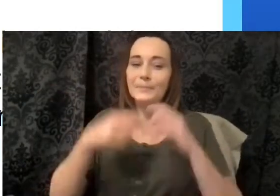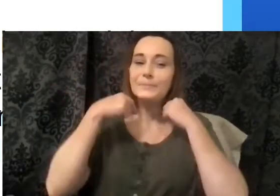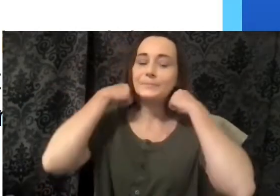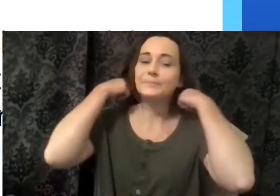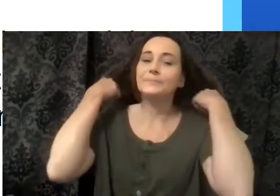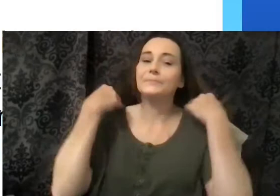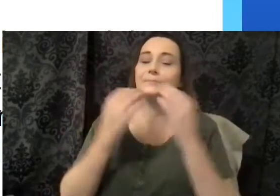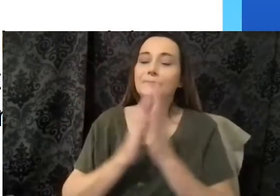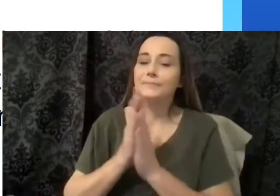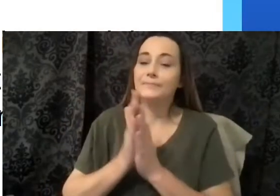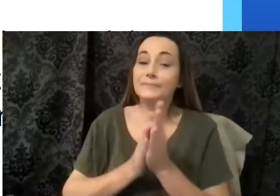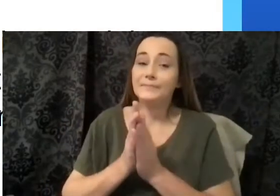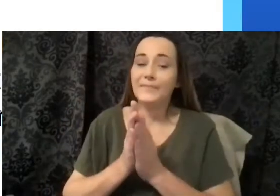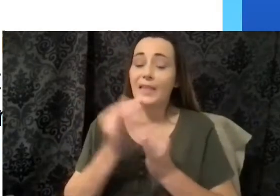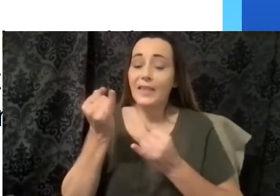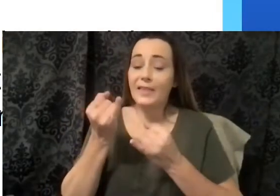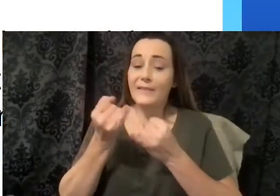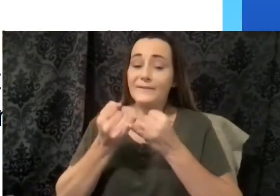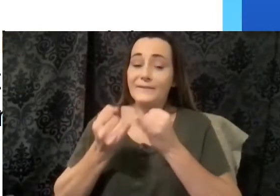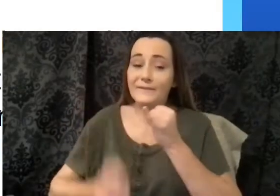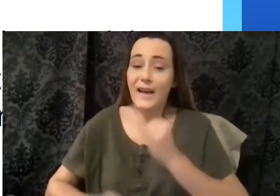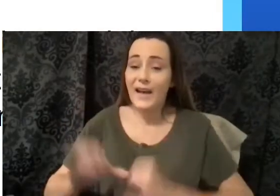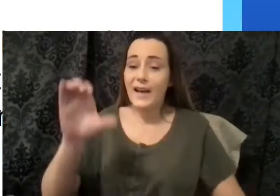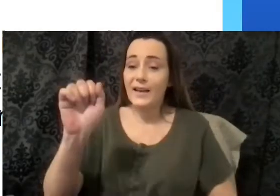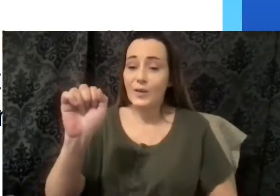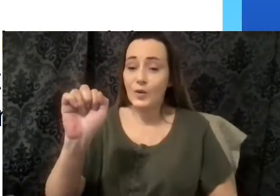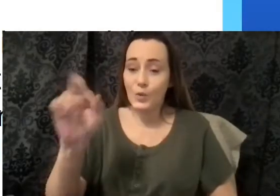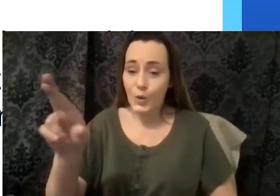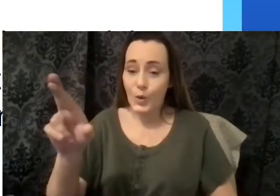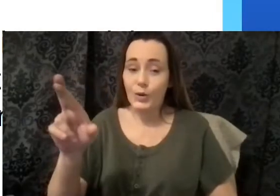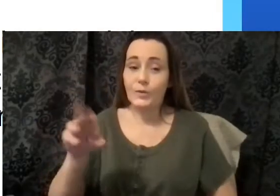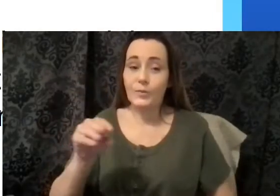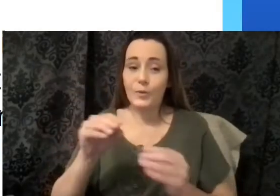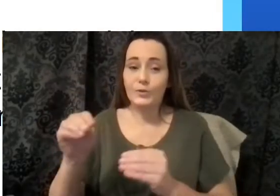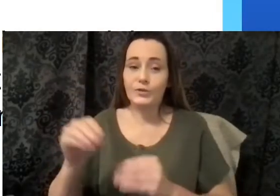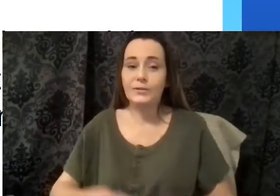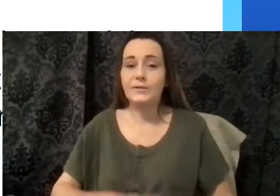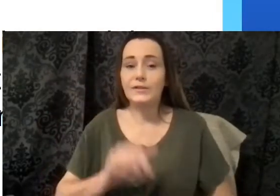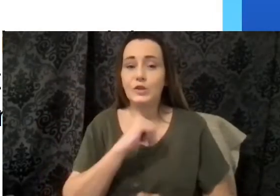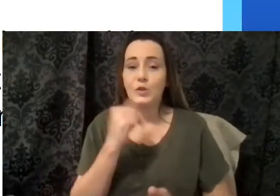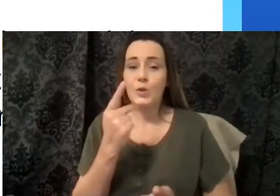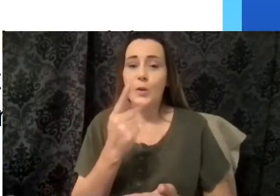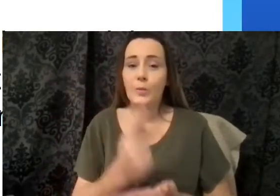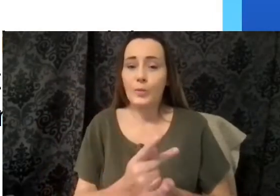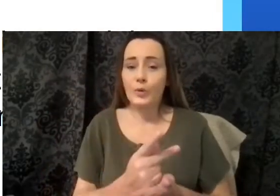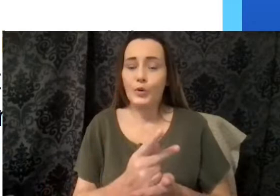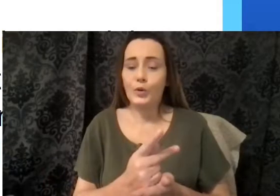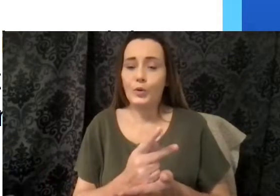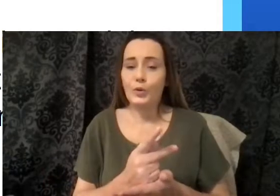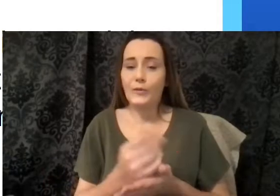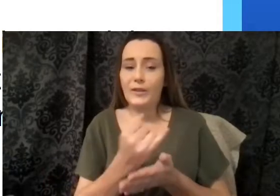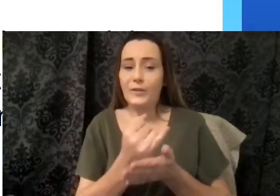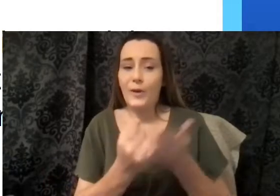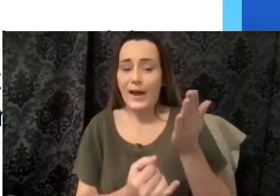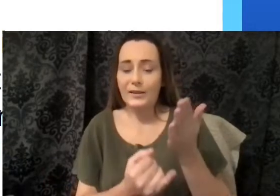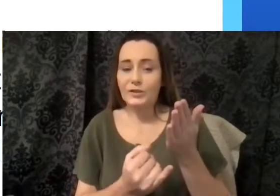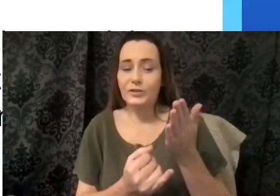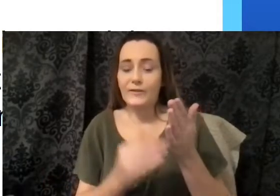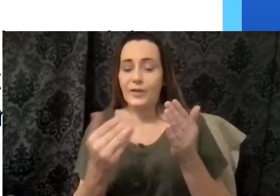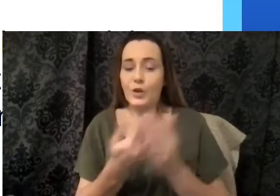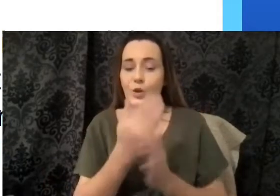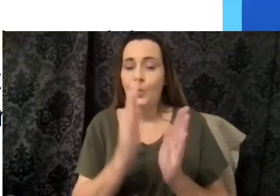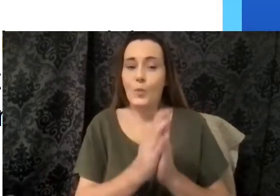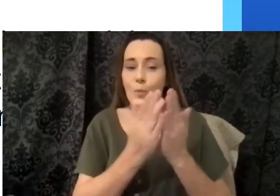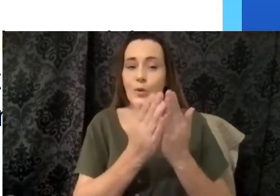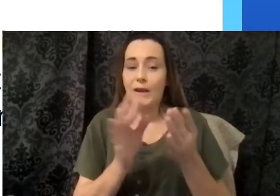The final call motion is to approve the draft of the new book, A Spiritual Principle a Day.